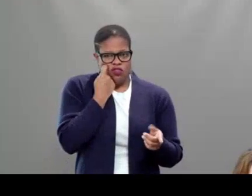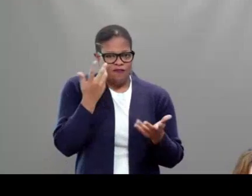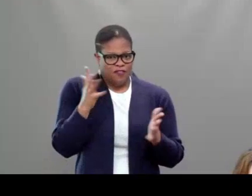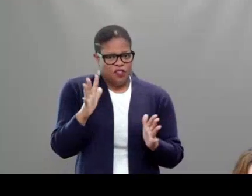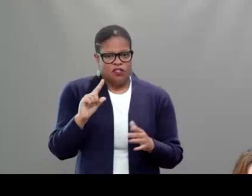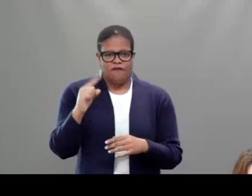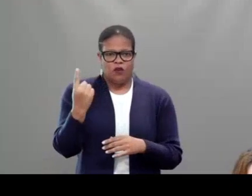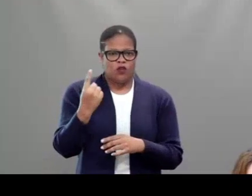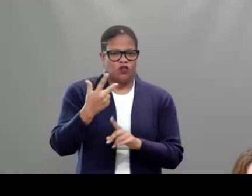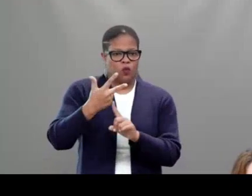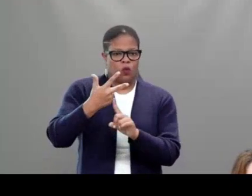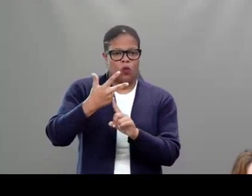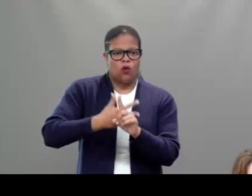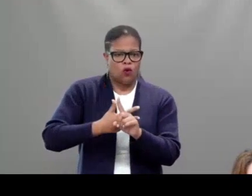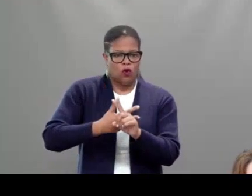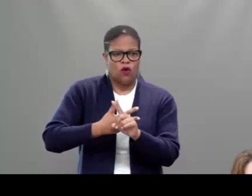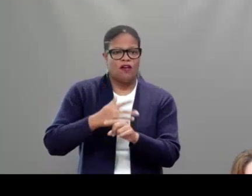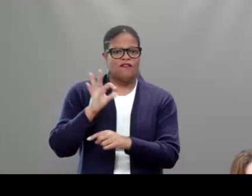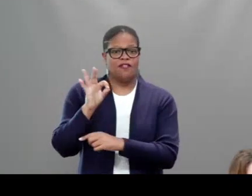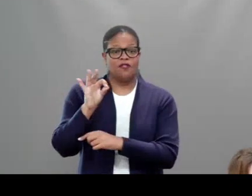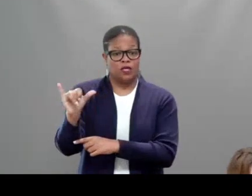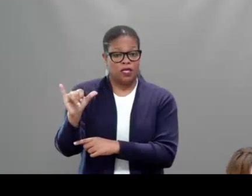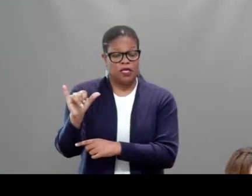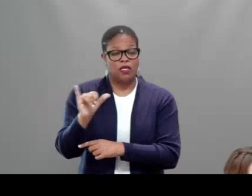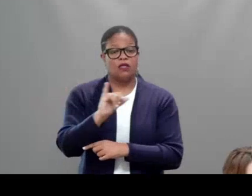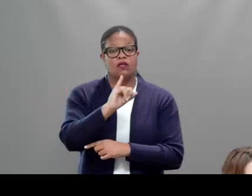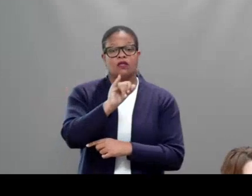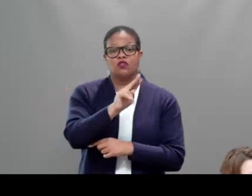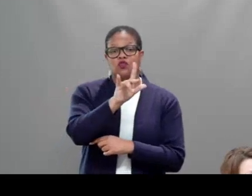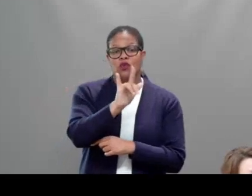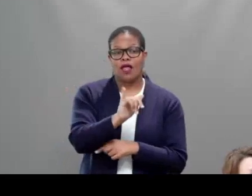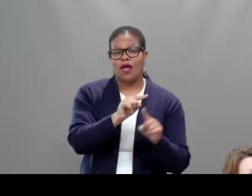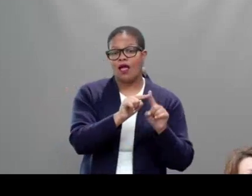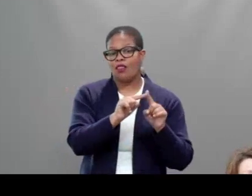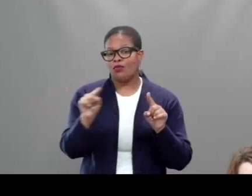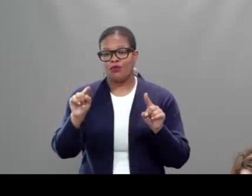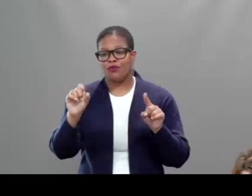of the fiscal year, July through September.